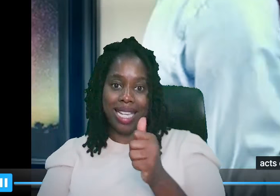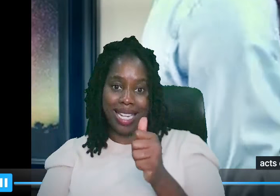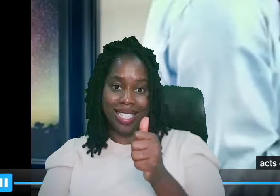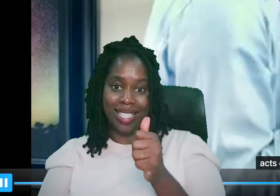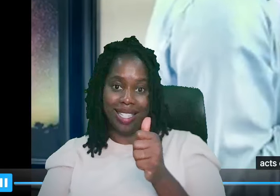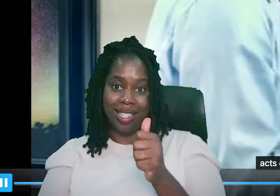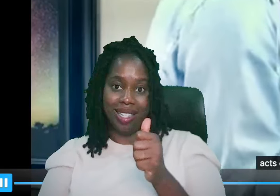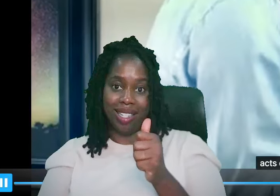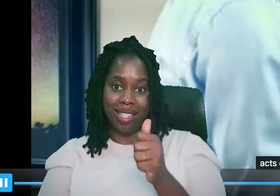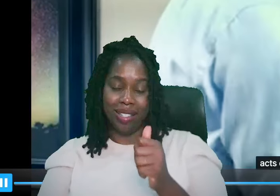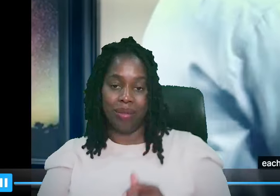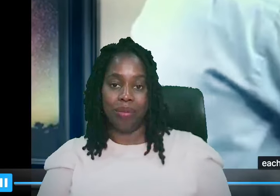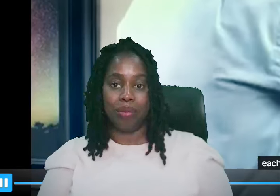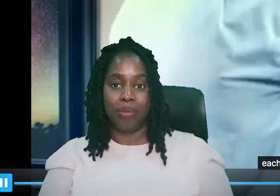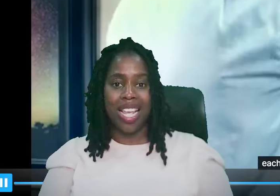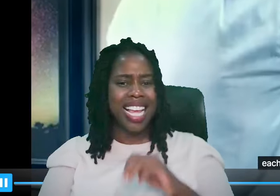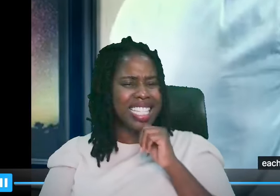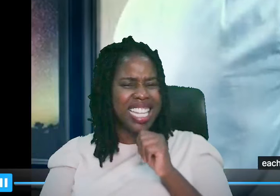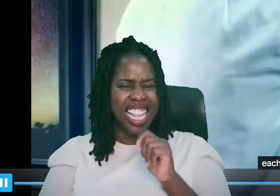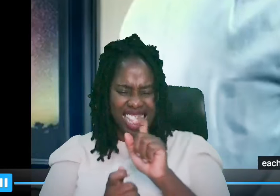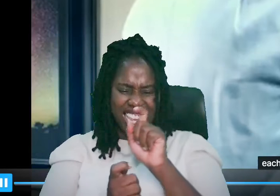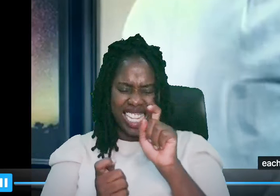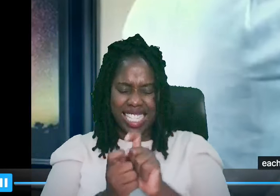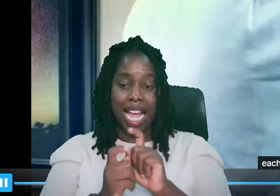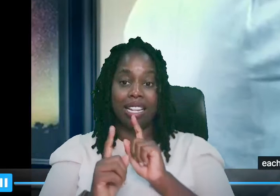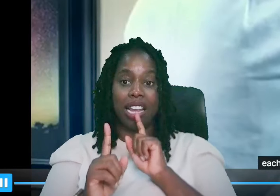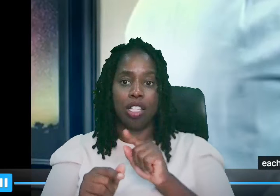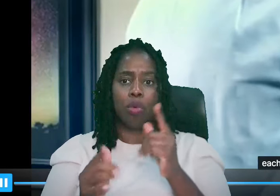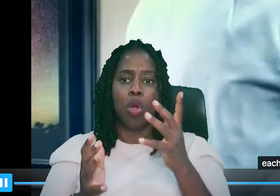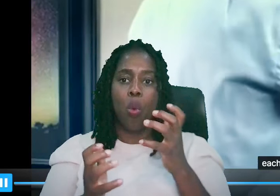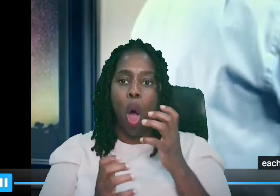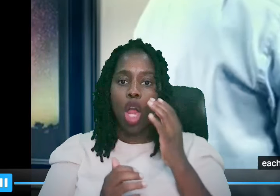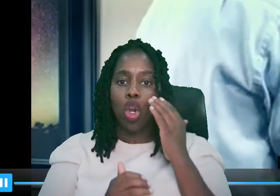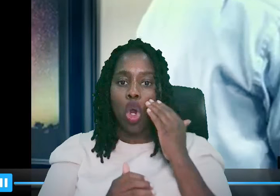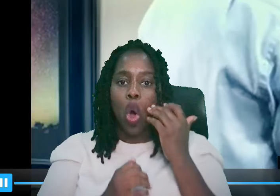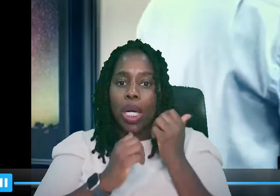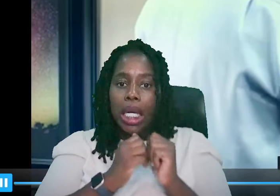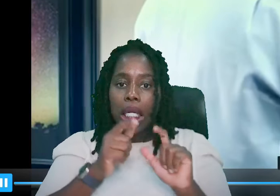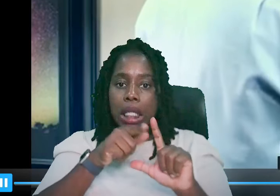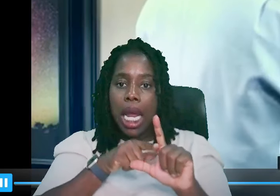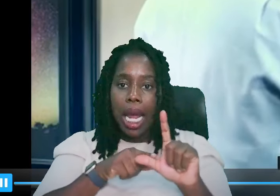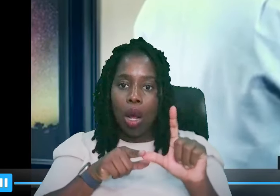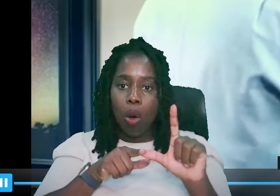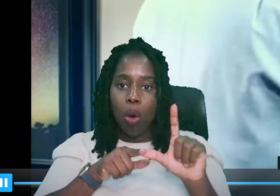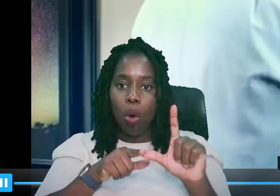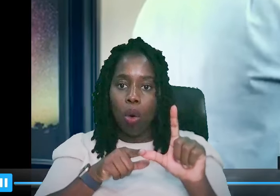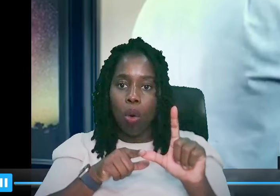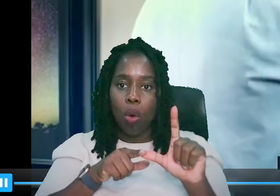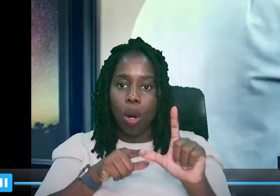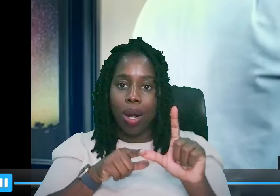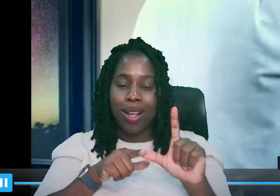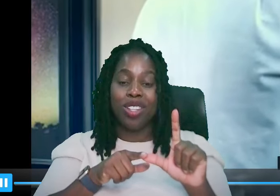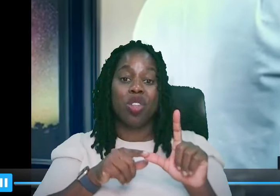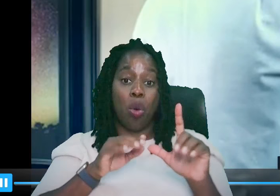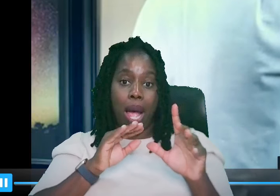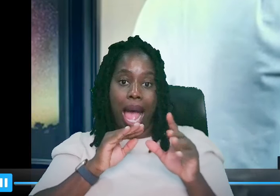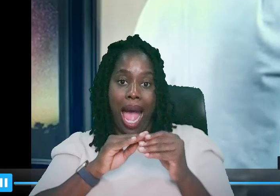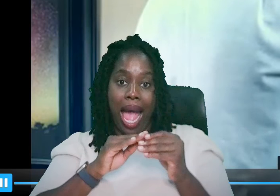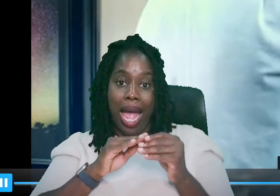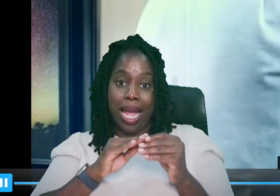Well, that's not the exact answer. We wanted to figure out what each of these individual angle measurements was. So we'll input 10 back